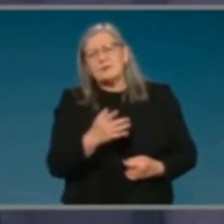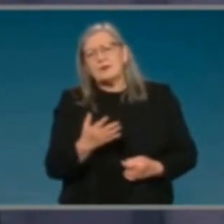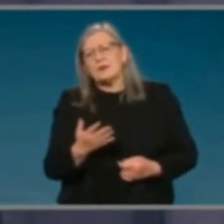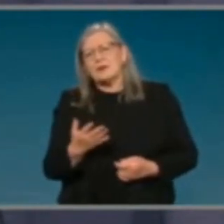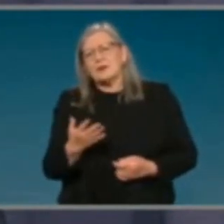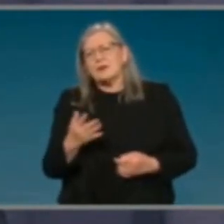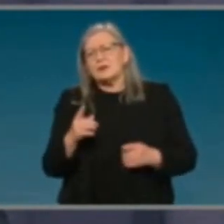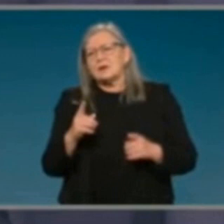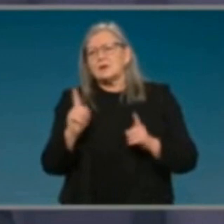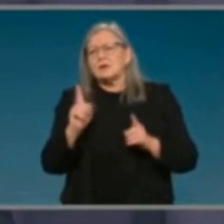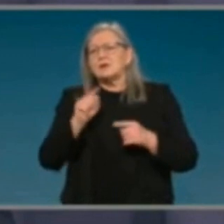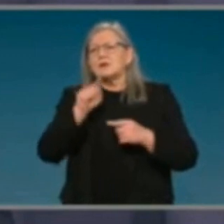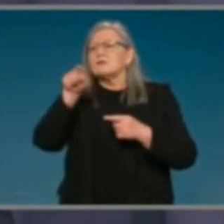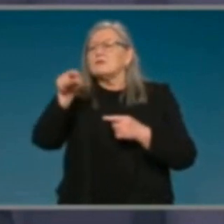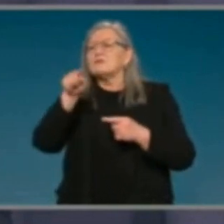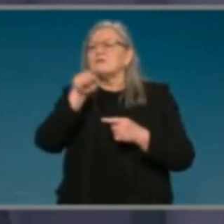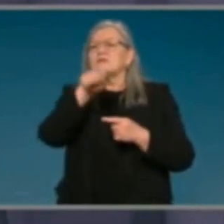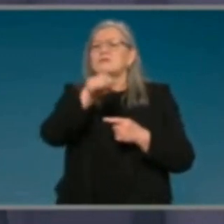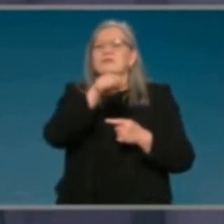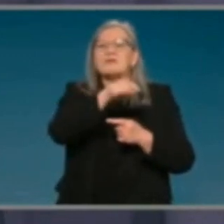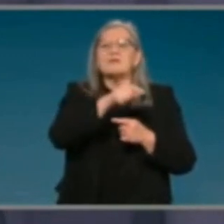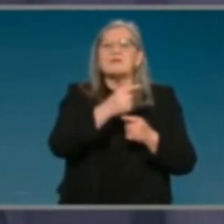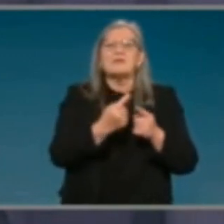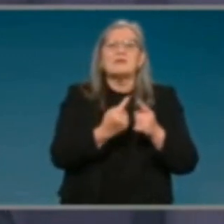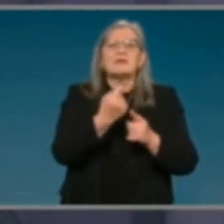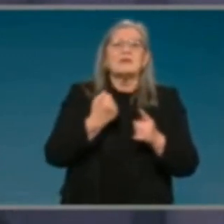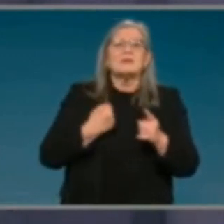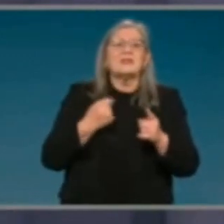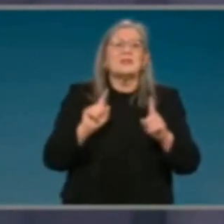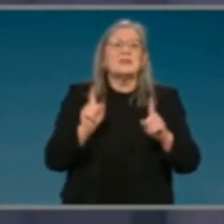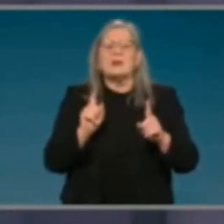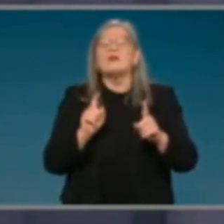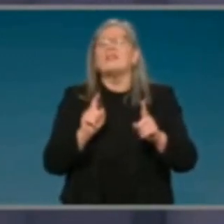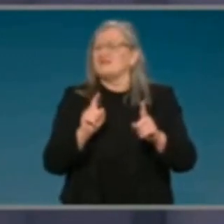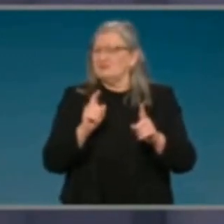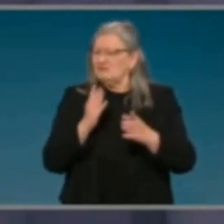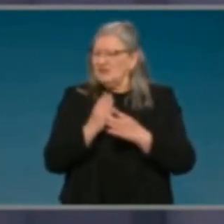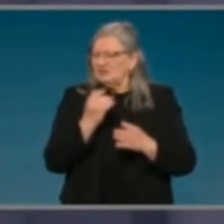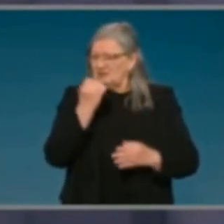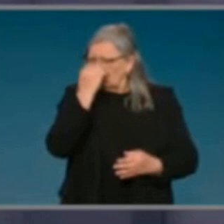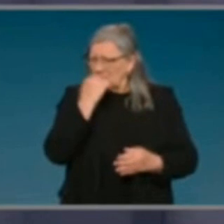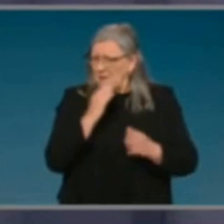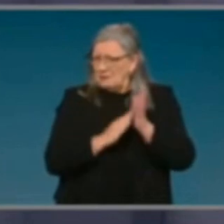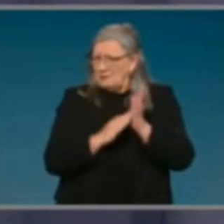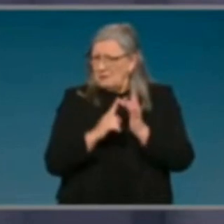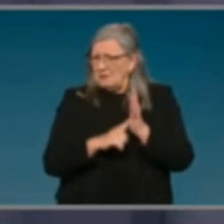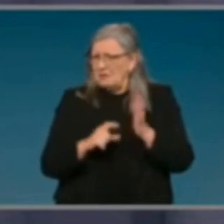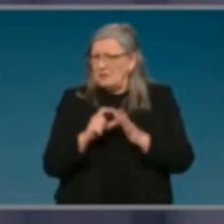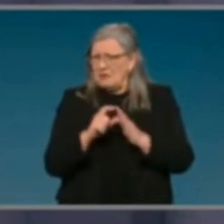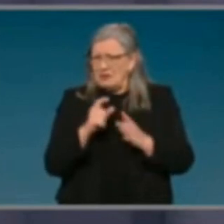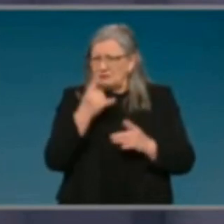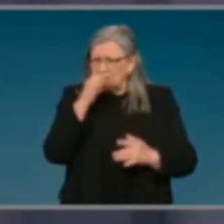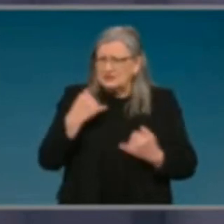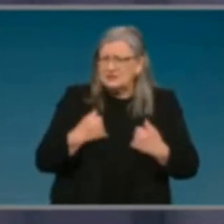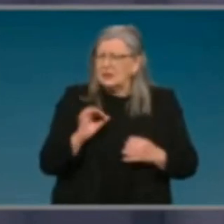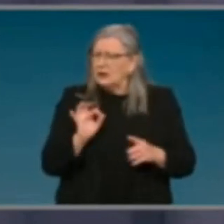of a mild set of outcomes and symptoms, but there is more evidence to come. The